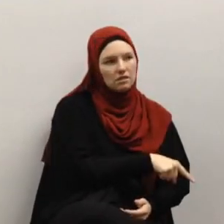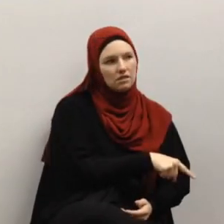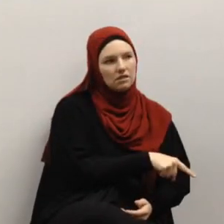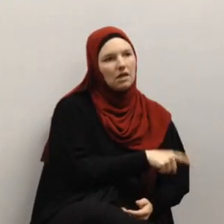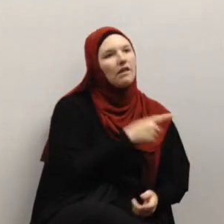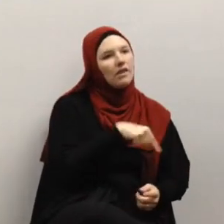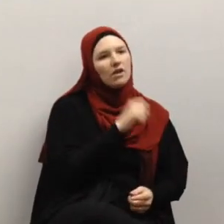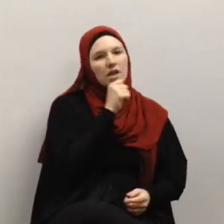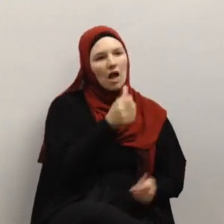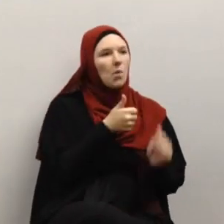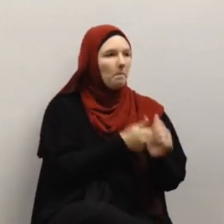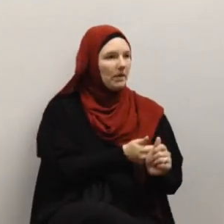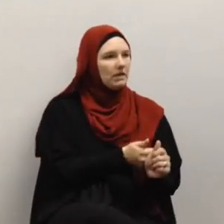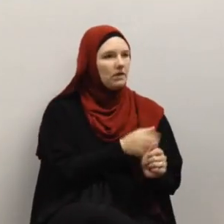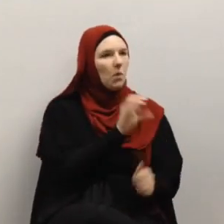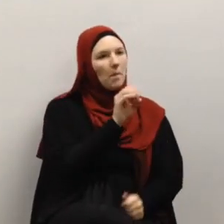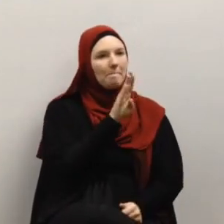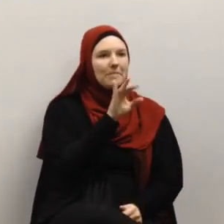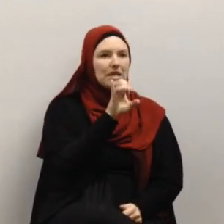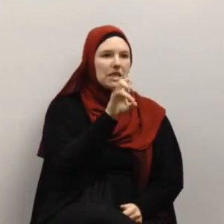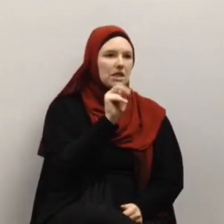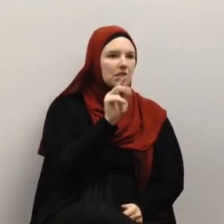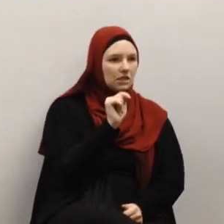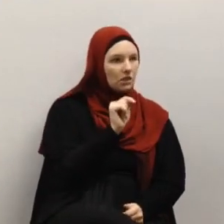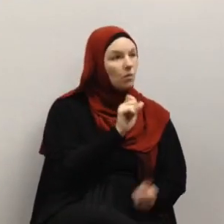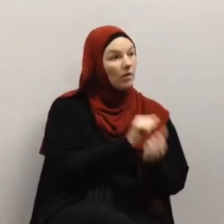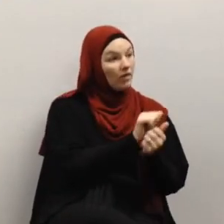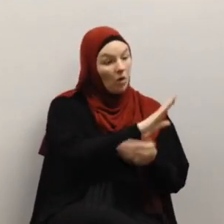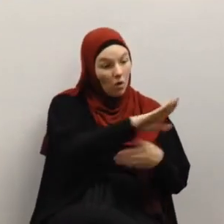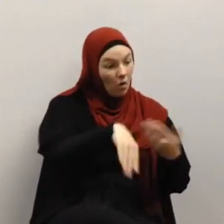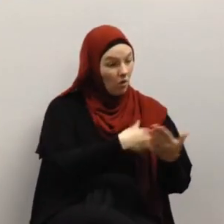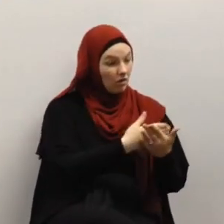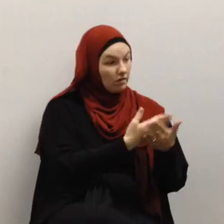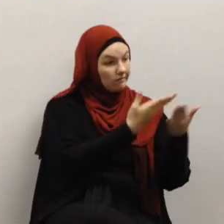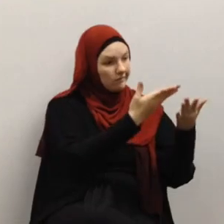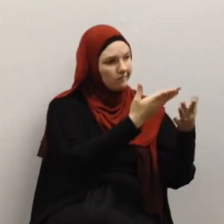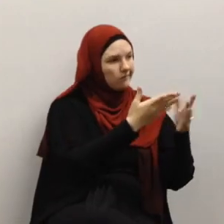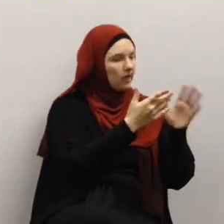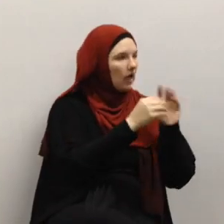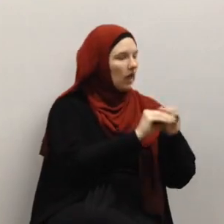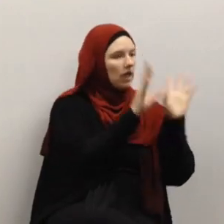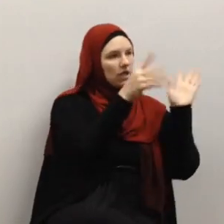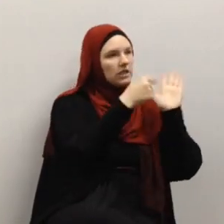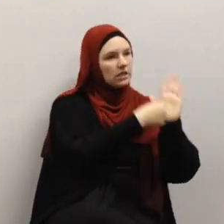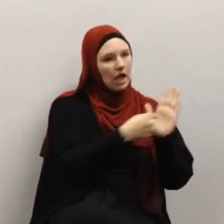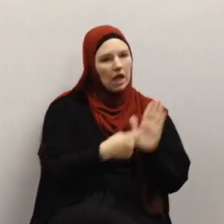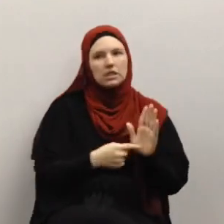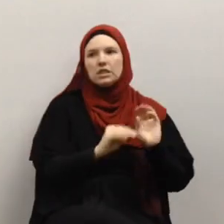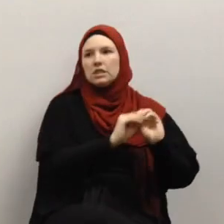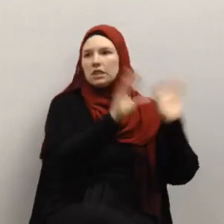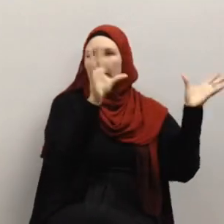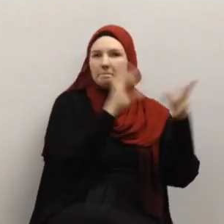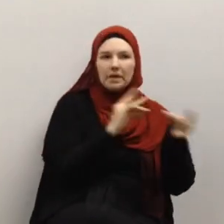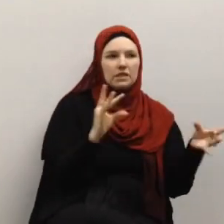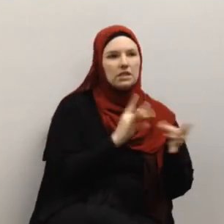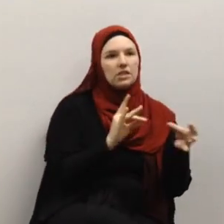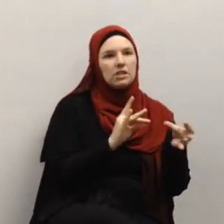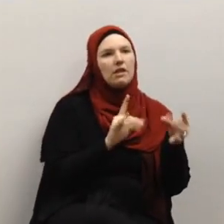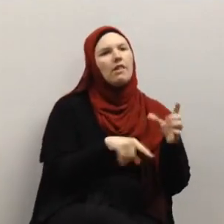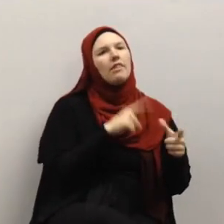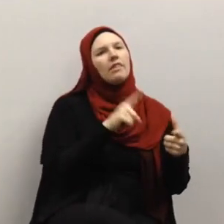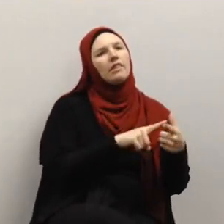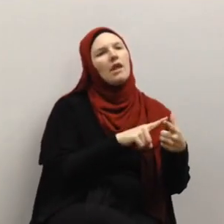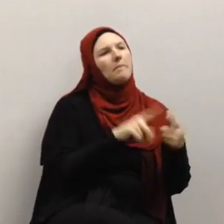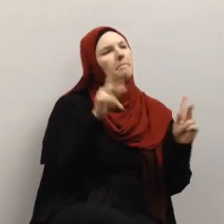disobedient. So, with all of this, if anyone then comes and says, what does Islam have to